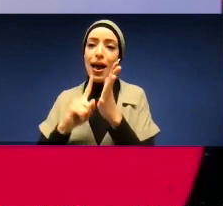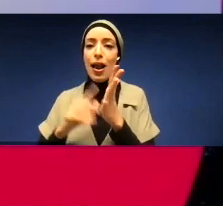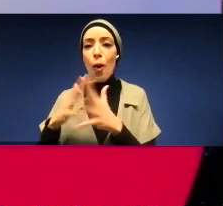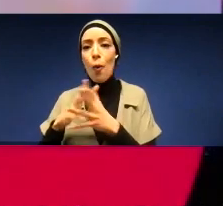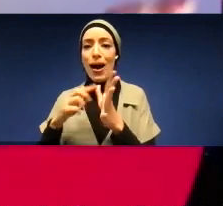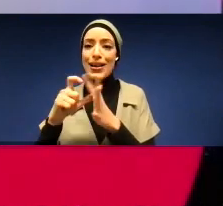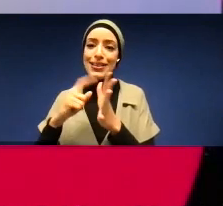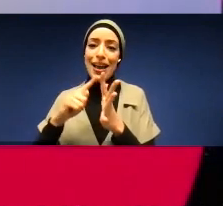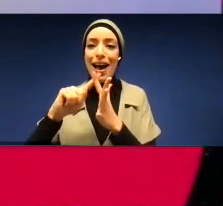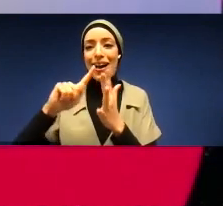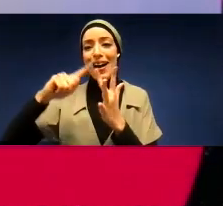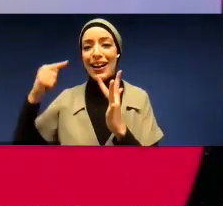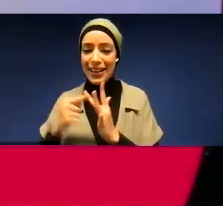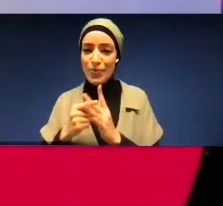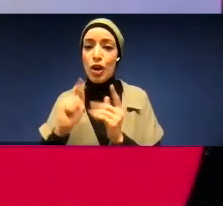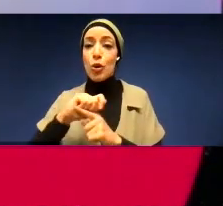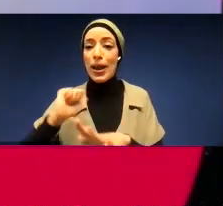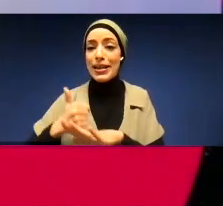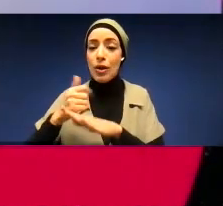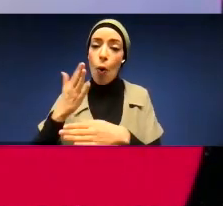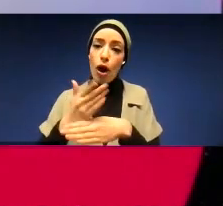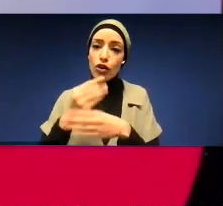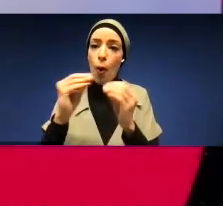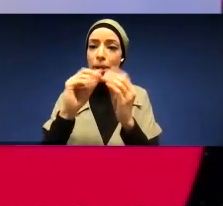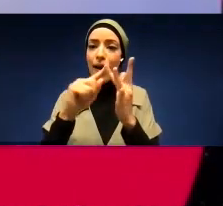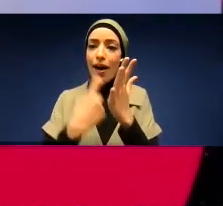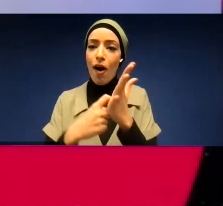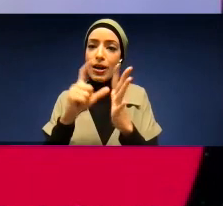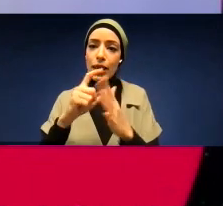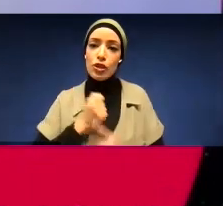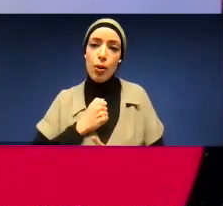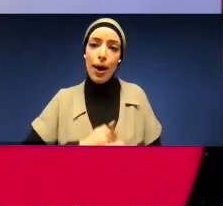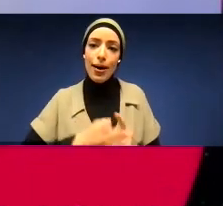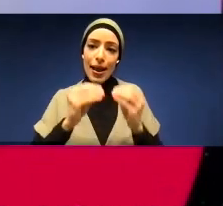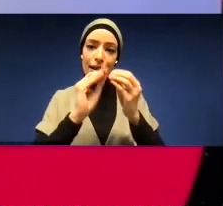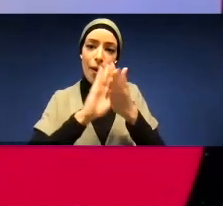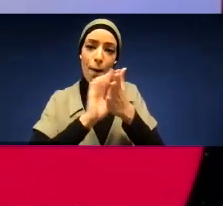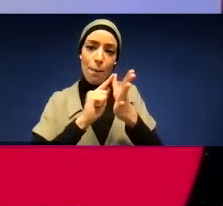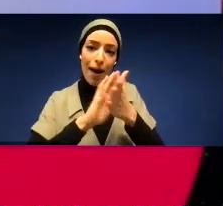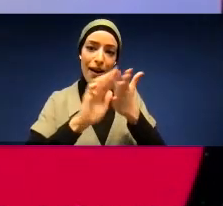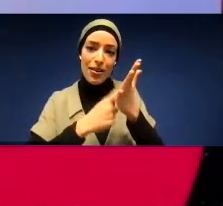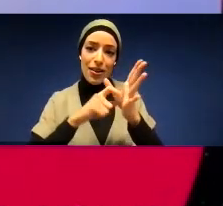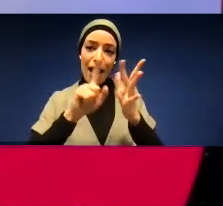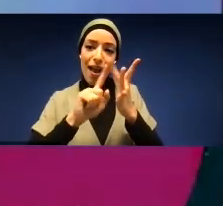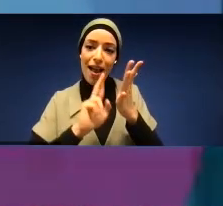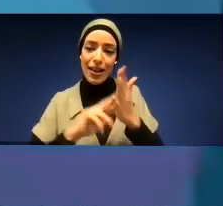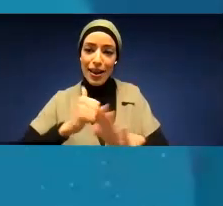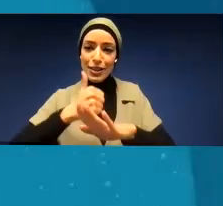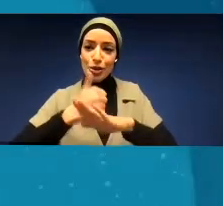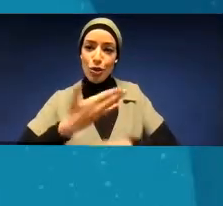as BIRD, B-I-R-D. So yeah, Saeed, whenever you are ready, you can take it away.